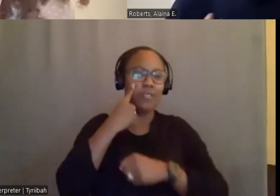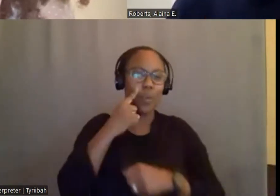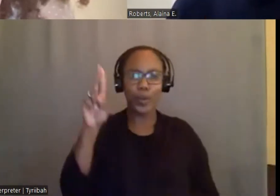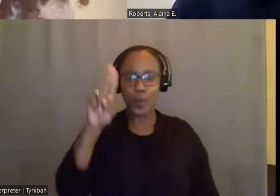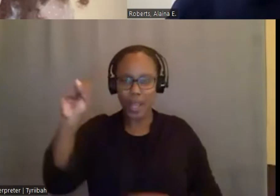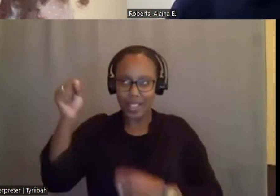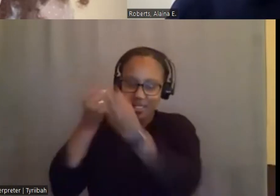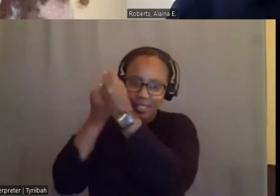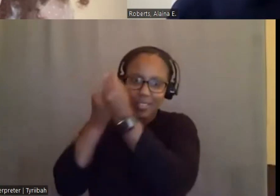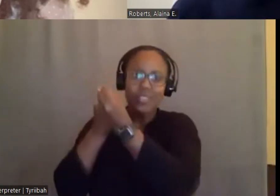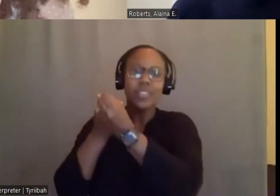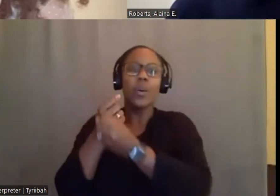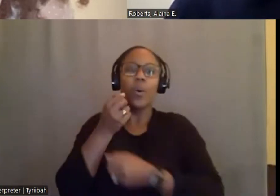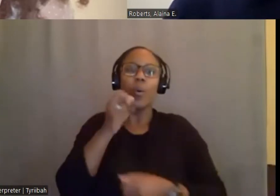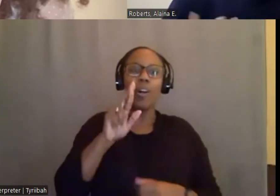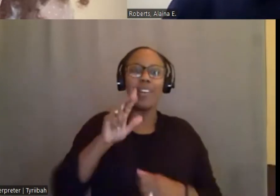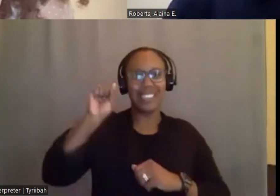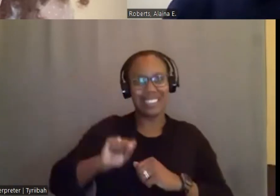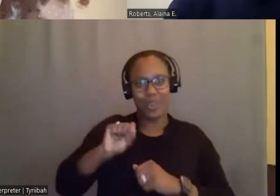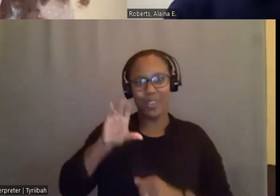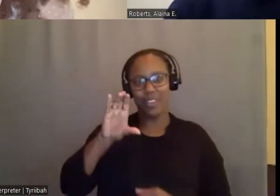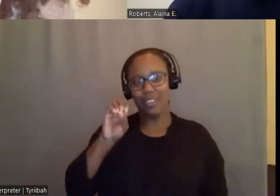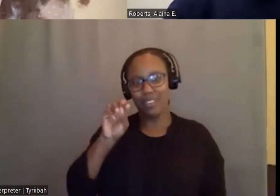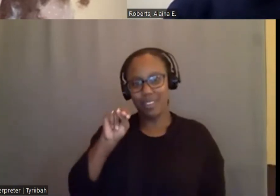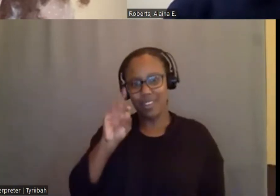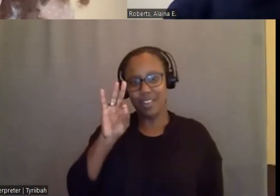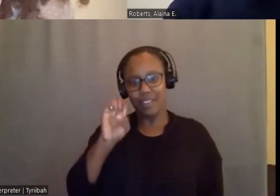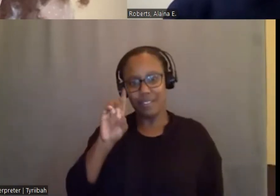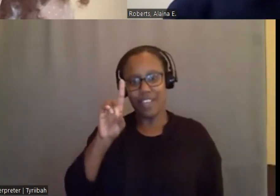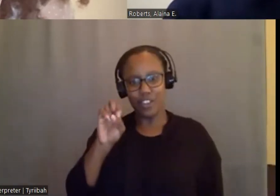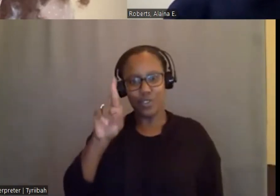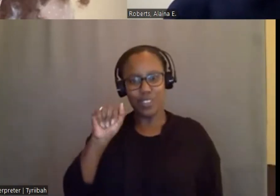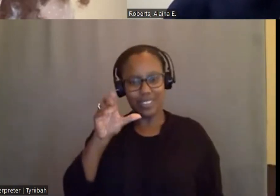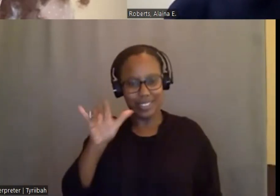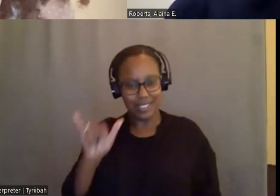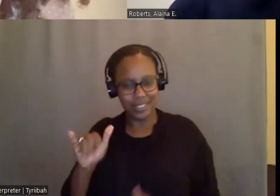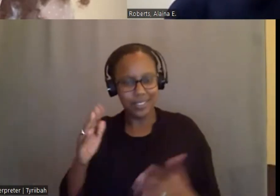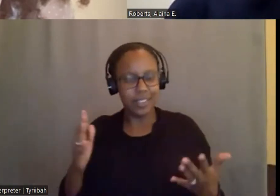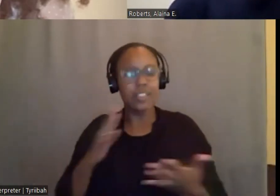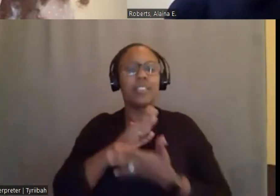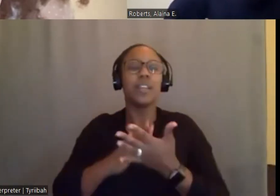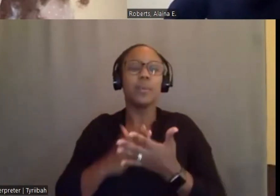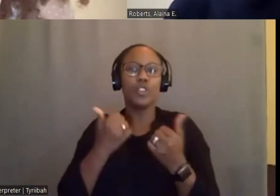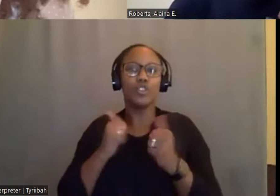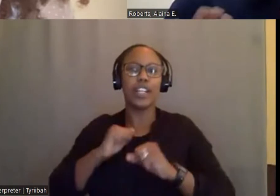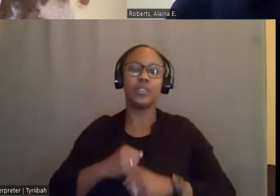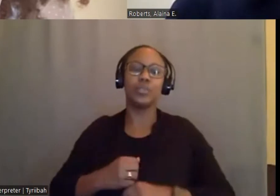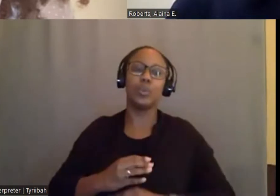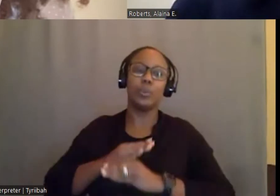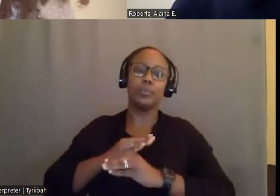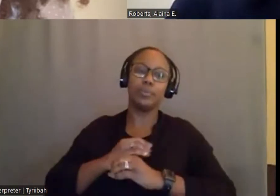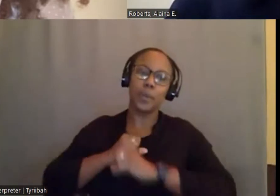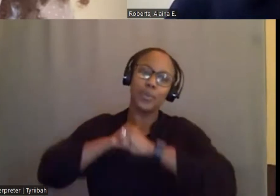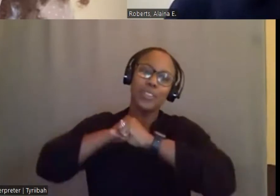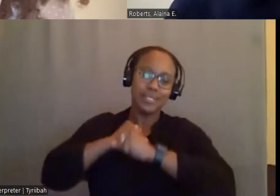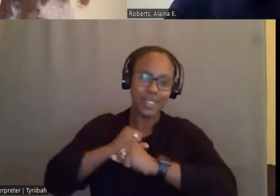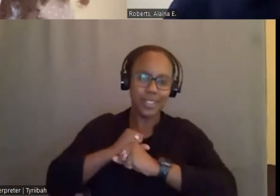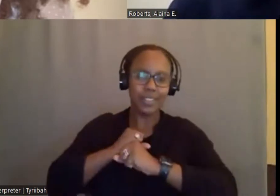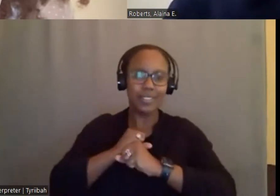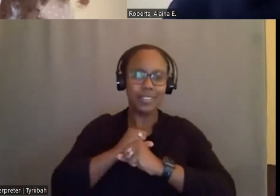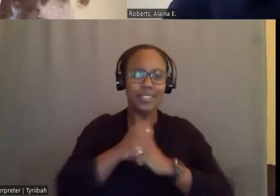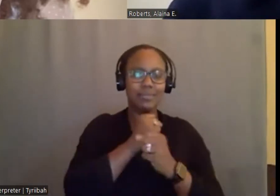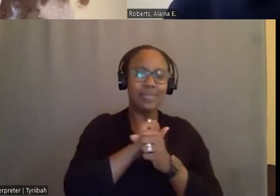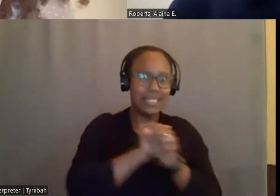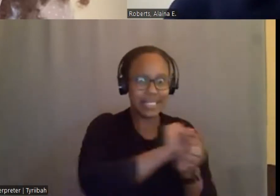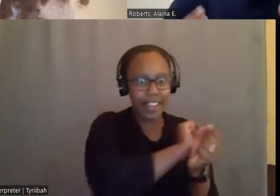to get better treatment from the US, to protect the institution of slavery. And after the war, when different branches of the federal government